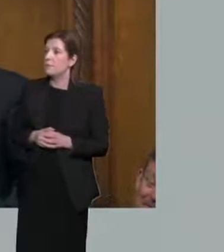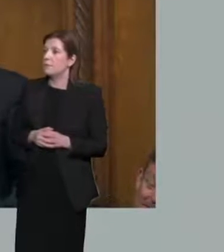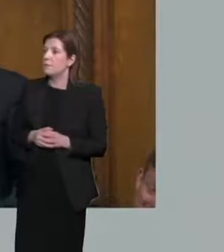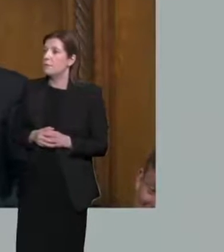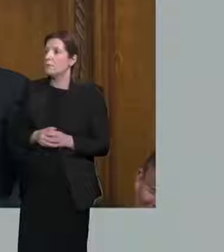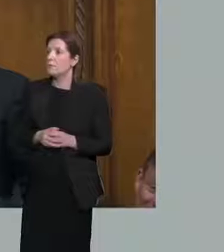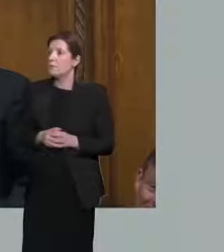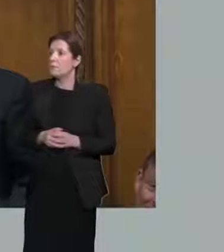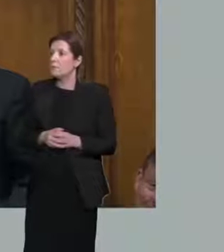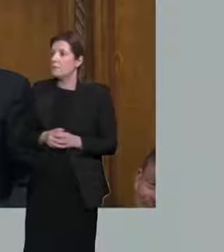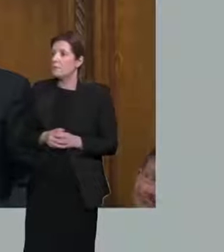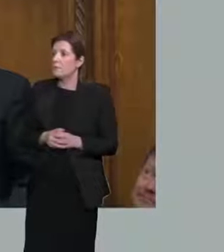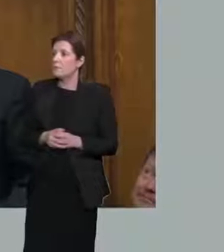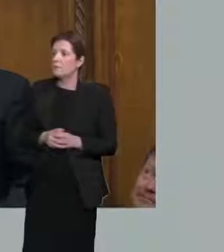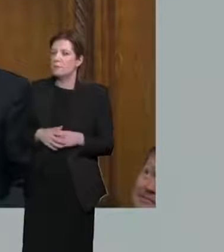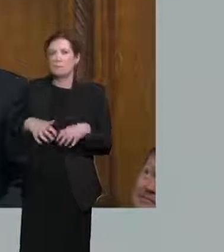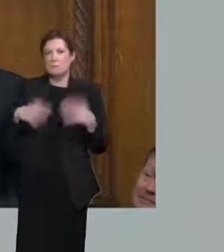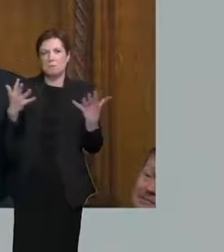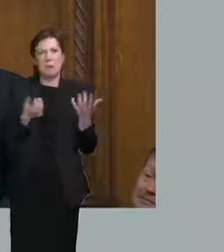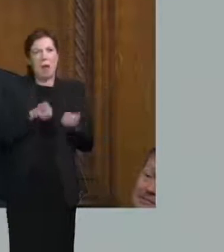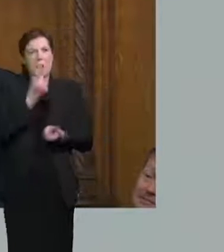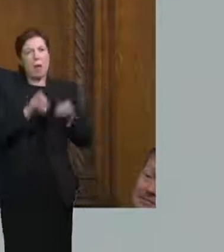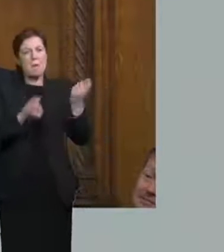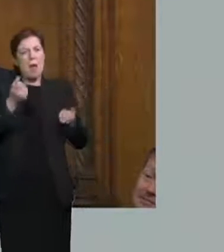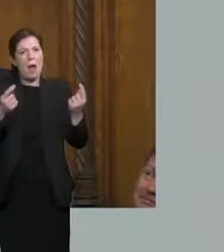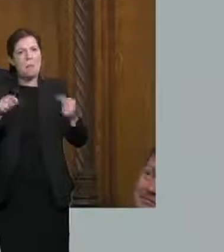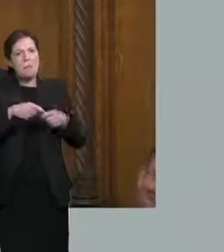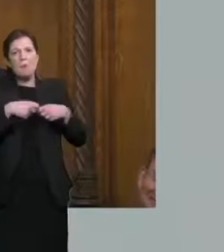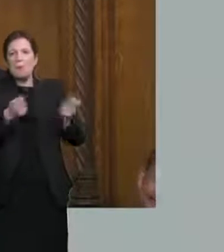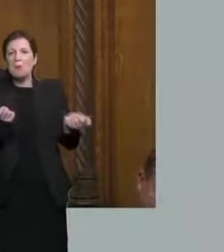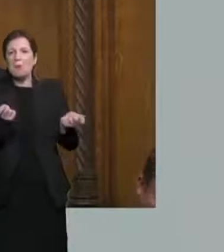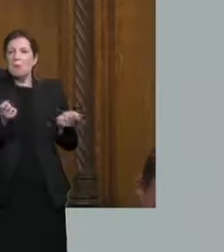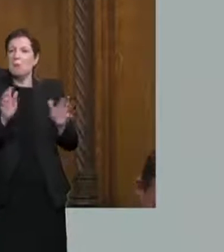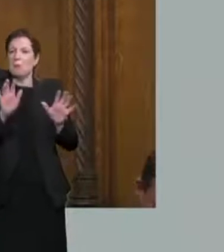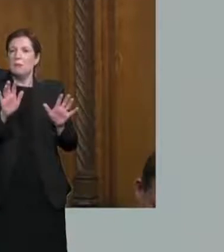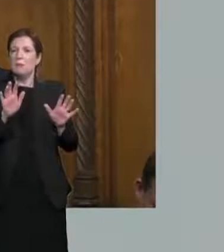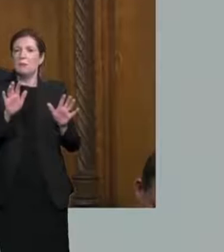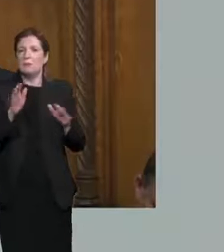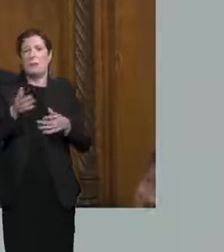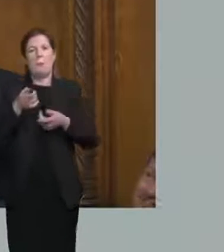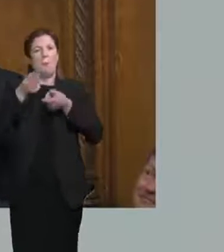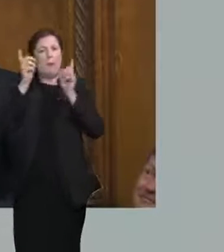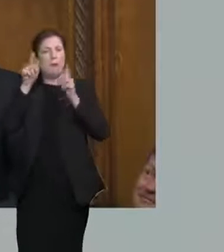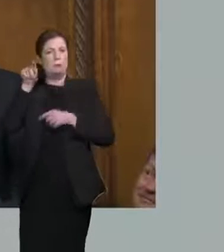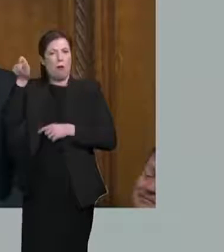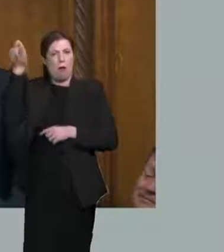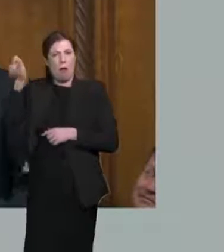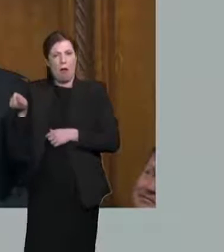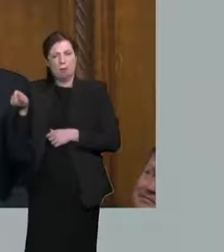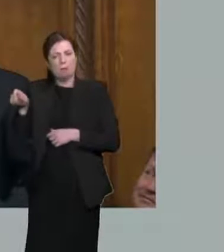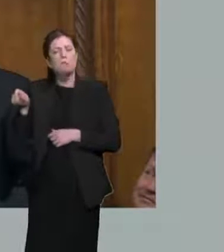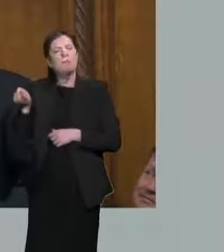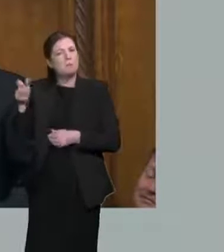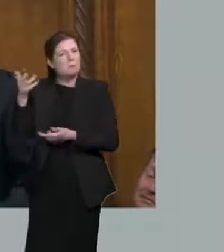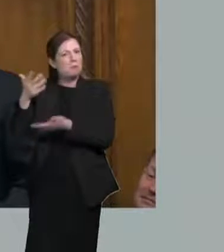party. Less burlesque, more Berlusconi. According to a former minister, it seems the Prime